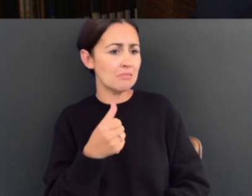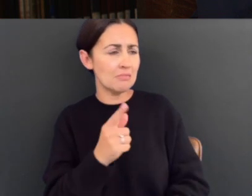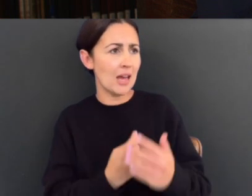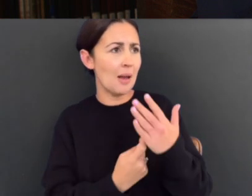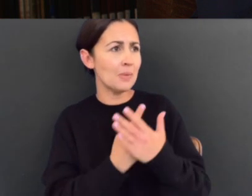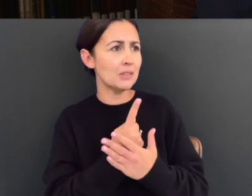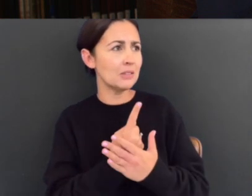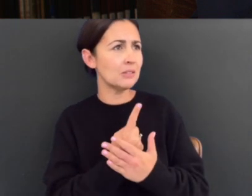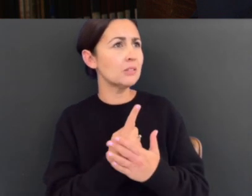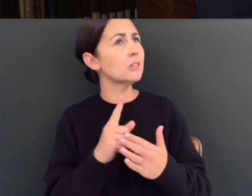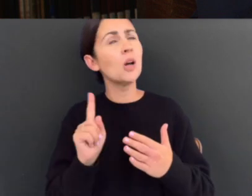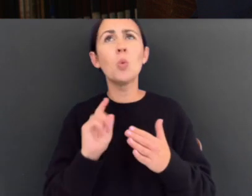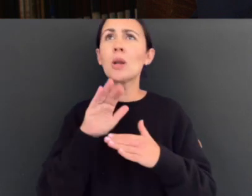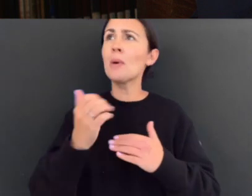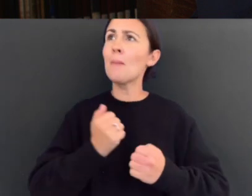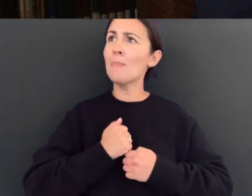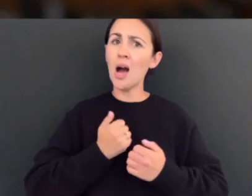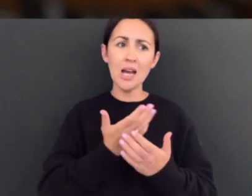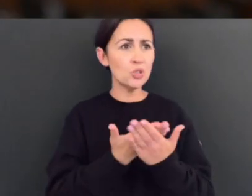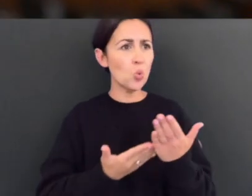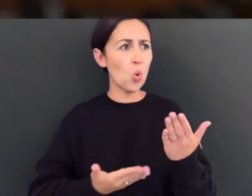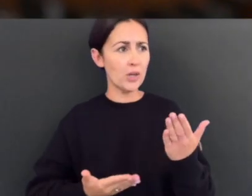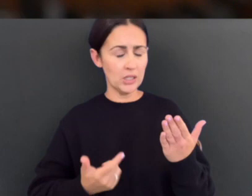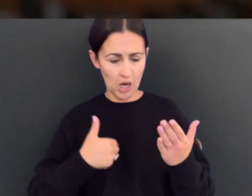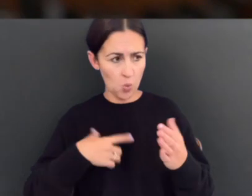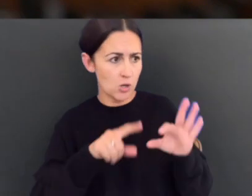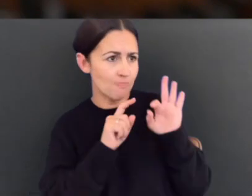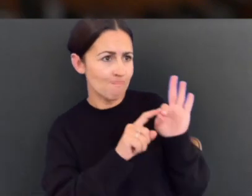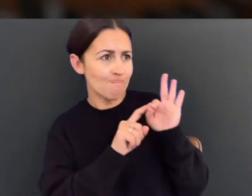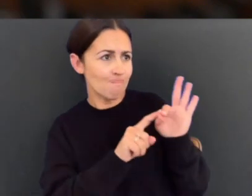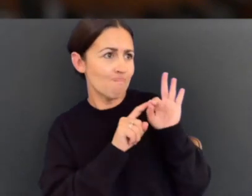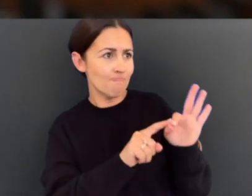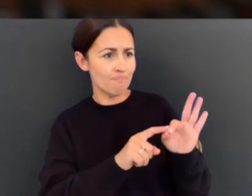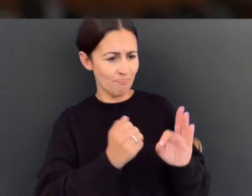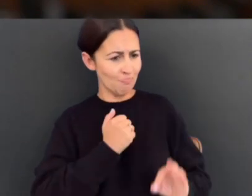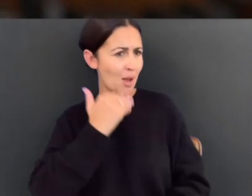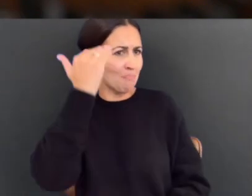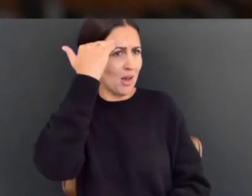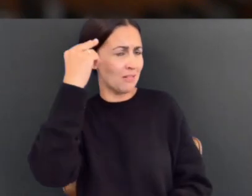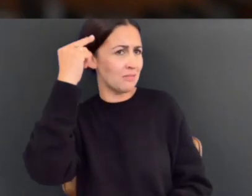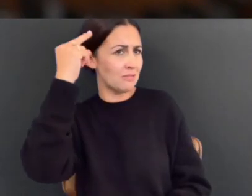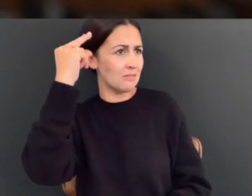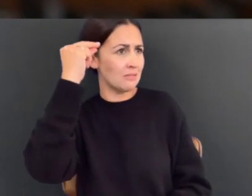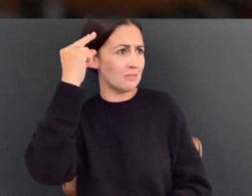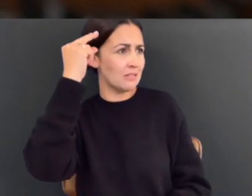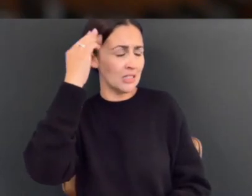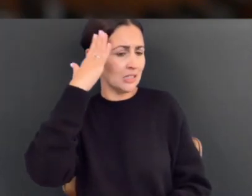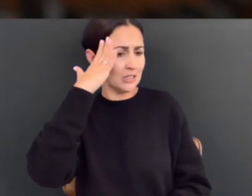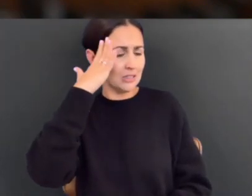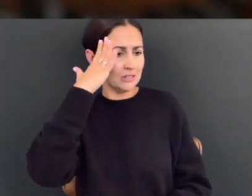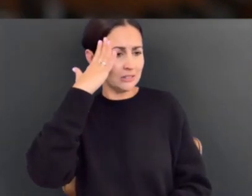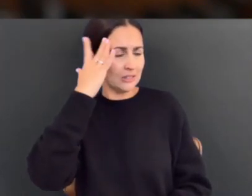as it breaks the silences with questions. I am suspicious of that voice and fearful of reopening